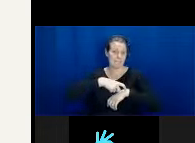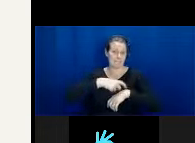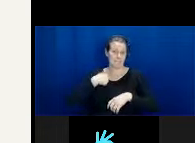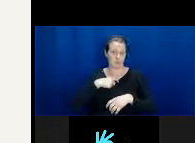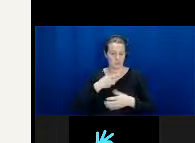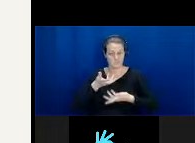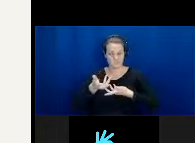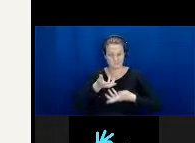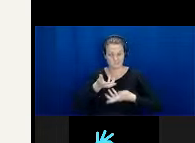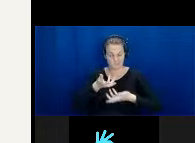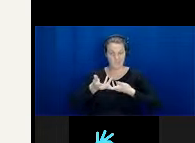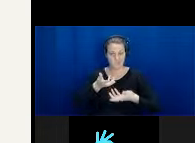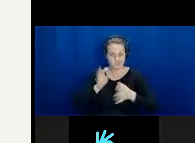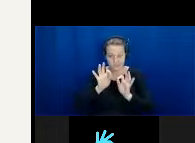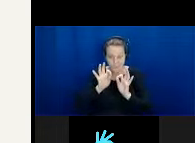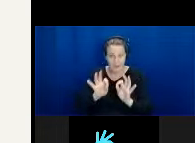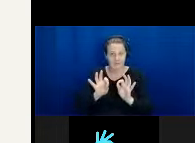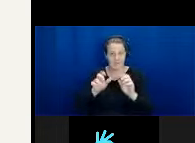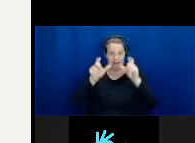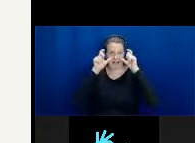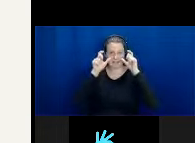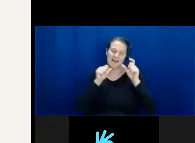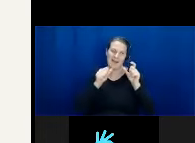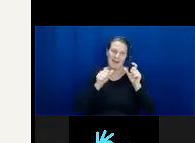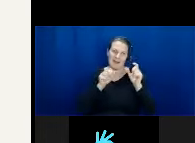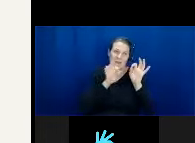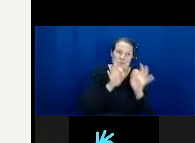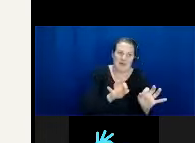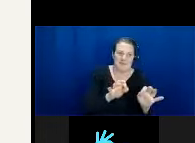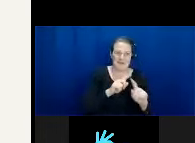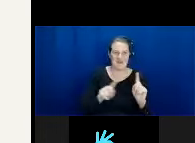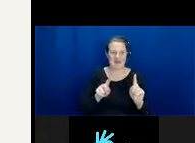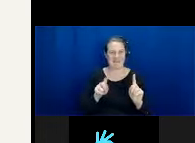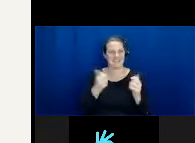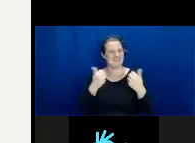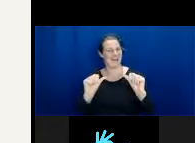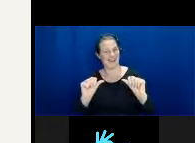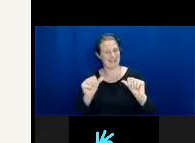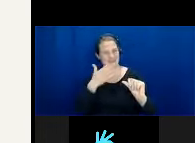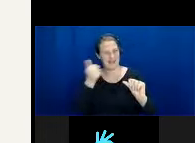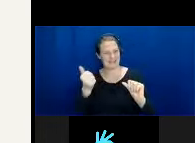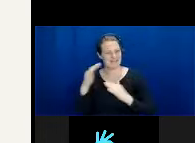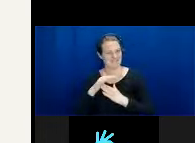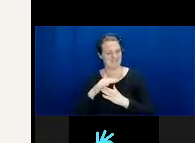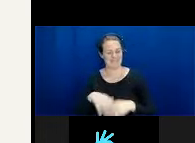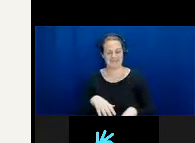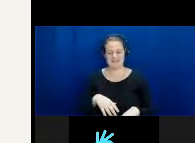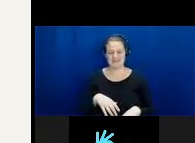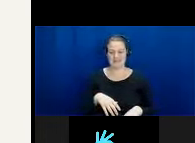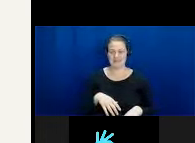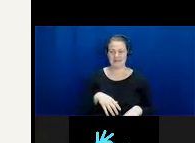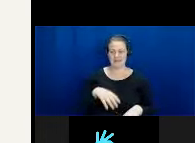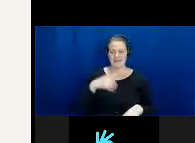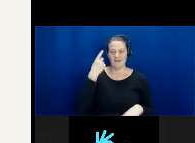that the glasses are perfect. Well, not perfect, but close to perfect for you. As for tints, there